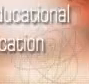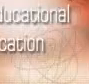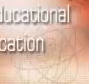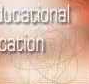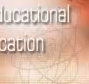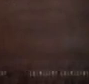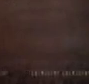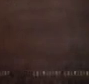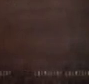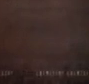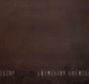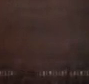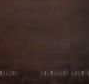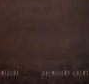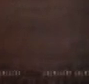for the Ethiopian education.